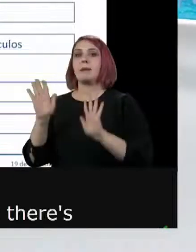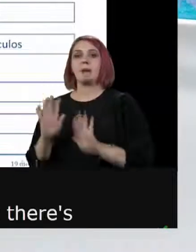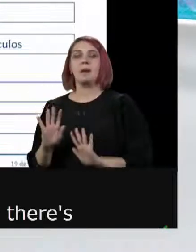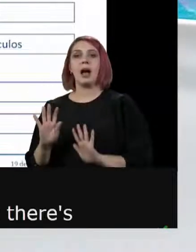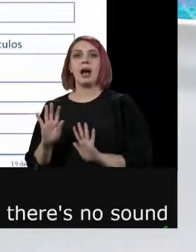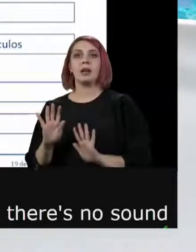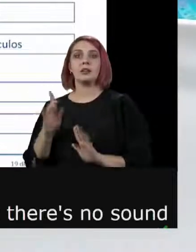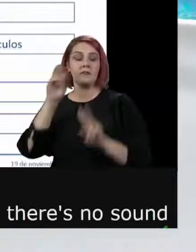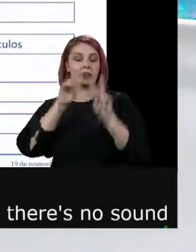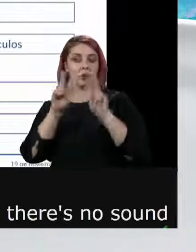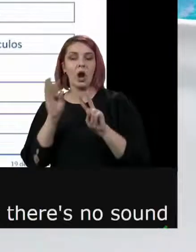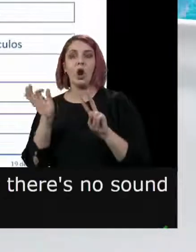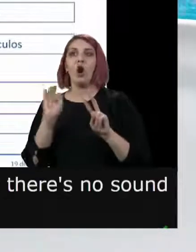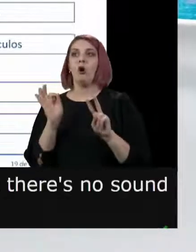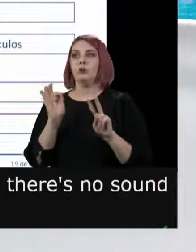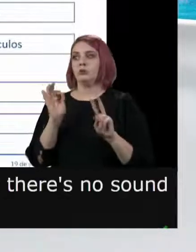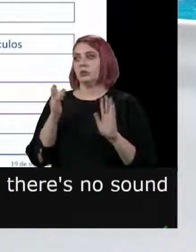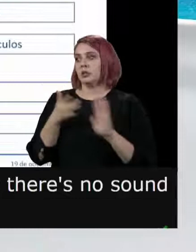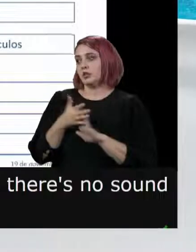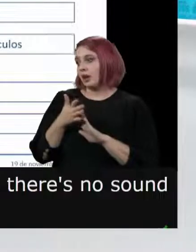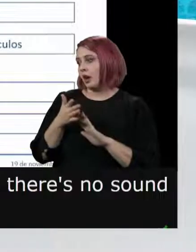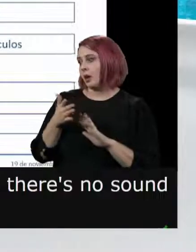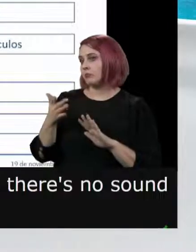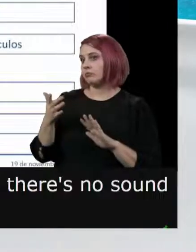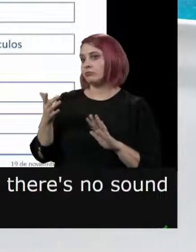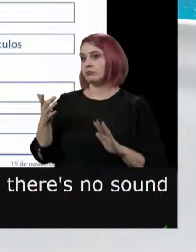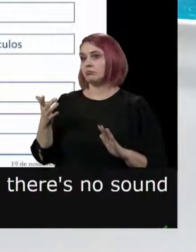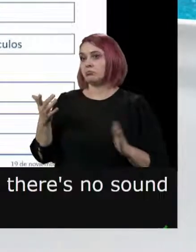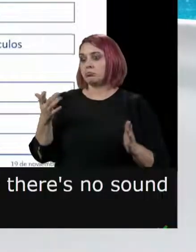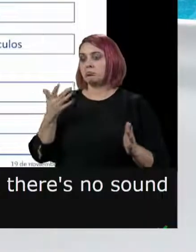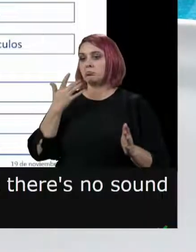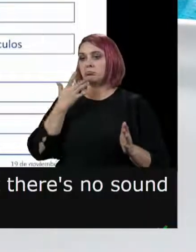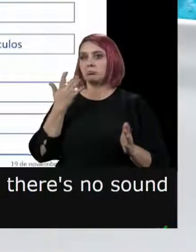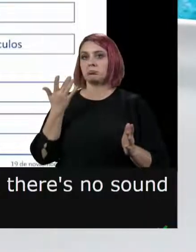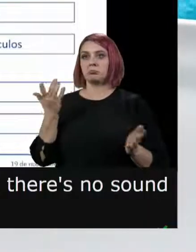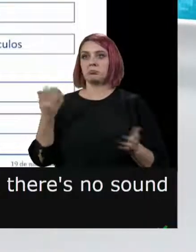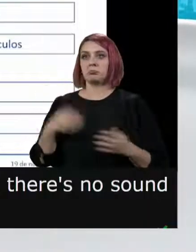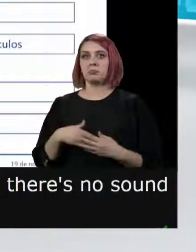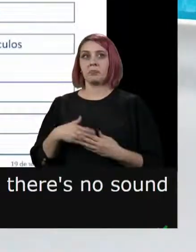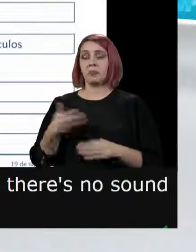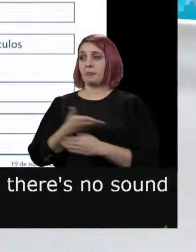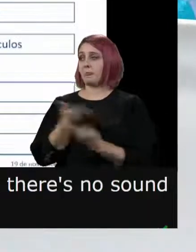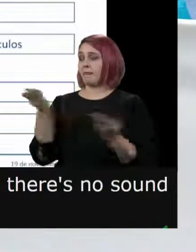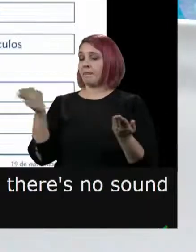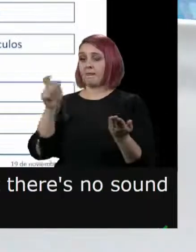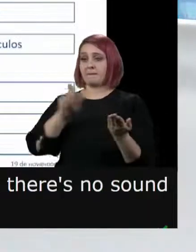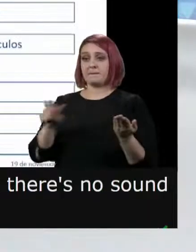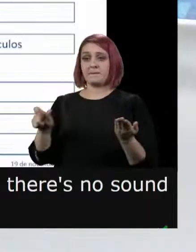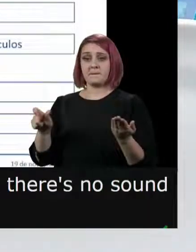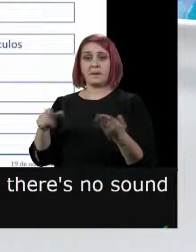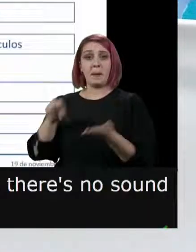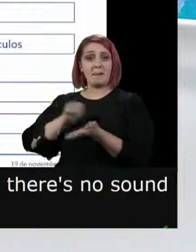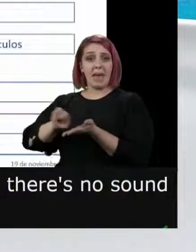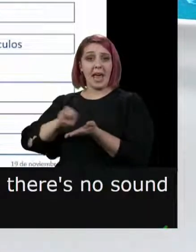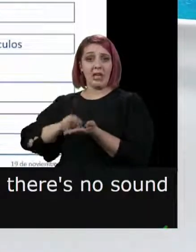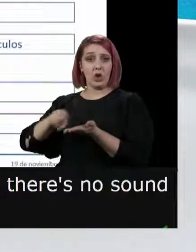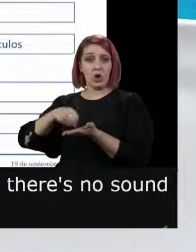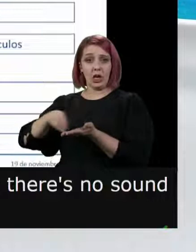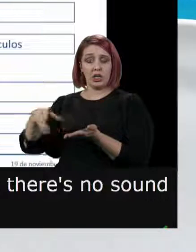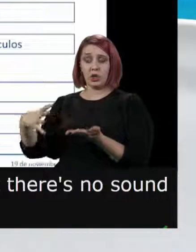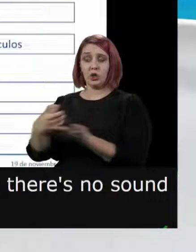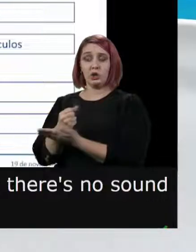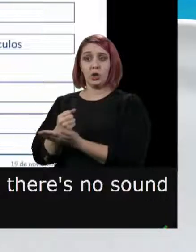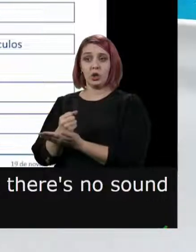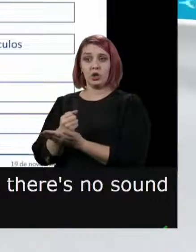vulnerable users of the streets, not not only those with visual disability,